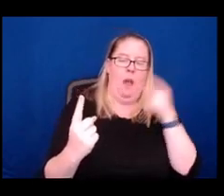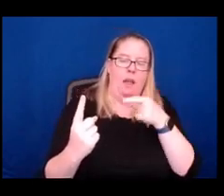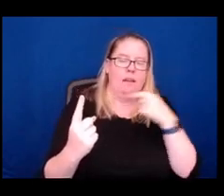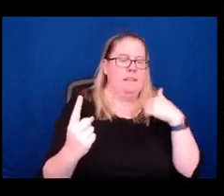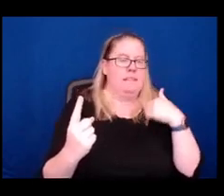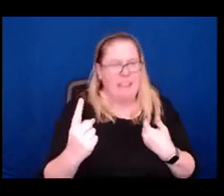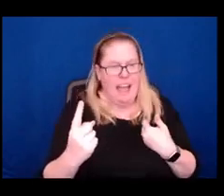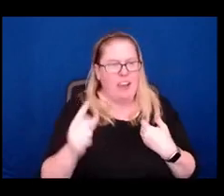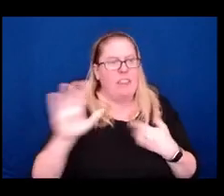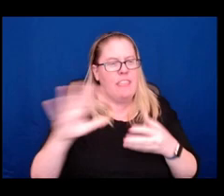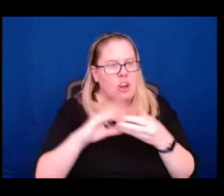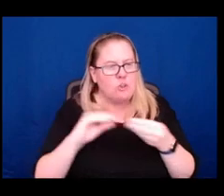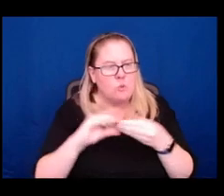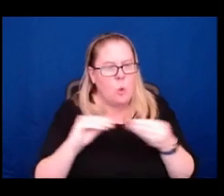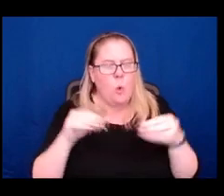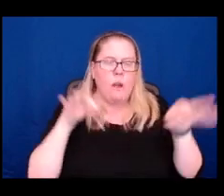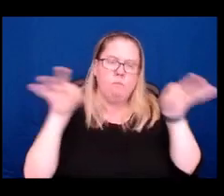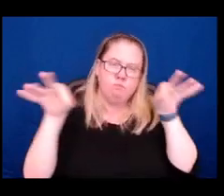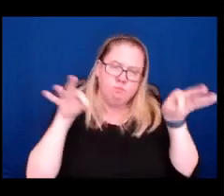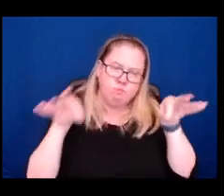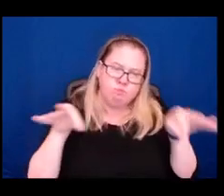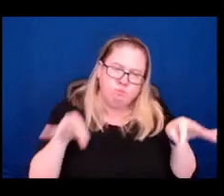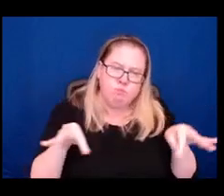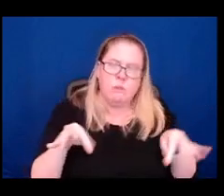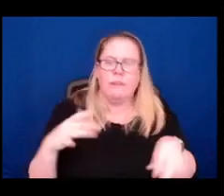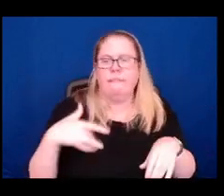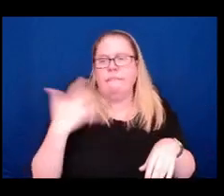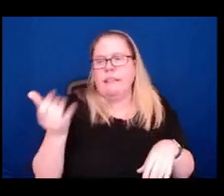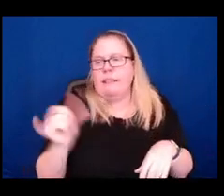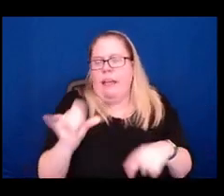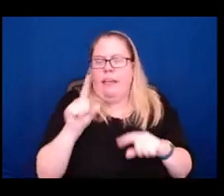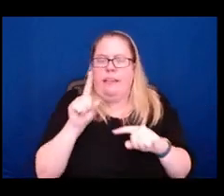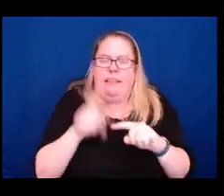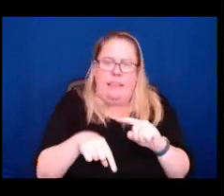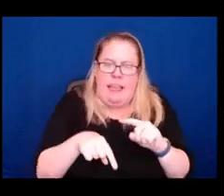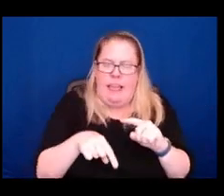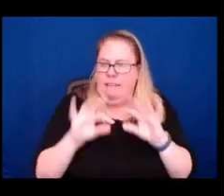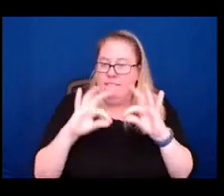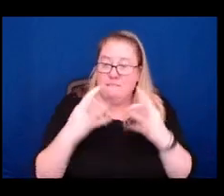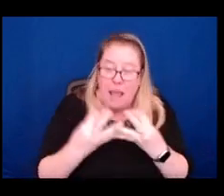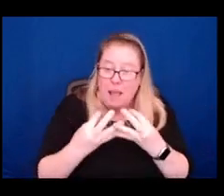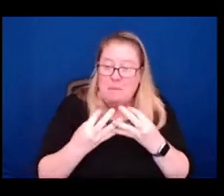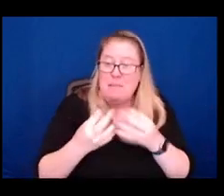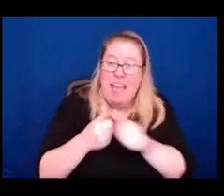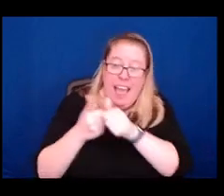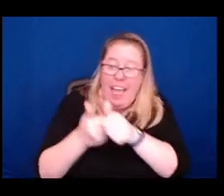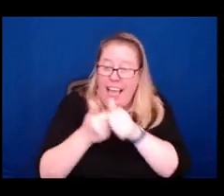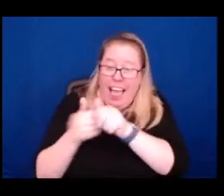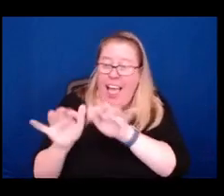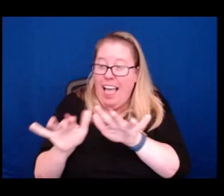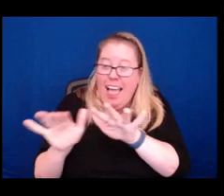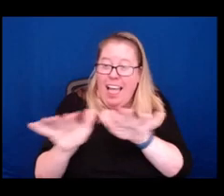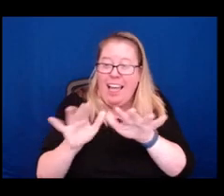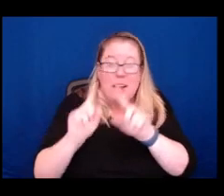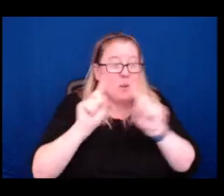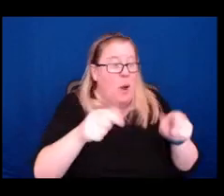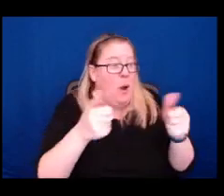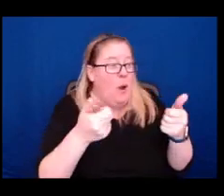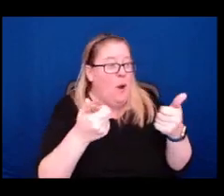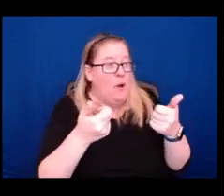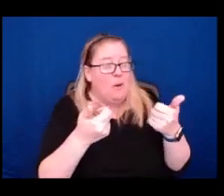that fatigue. It's in their story. It's in the fact that they feel like they're not able to keep up with their family members and make it to the games